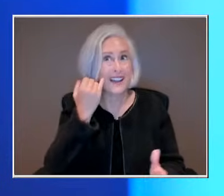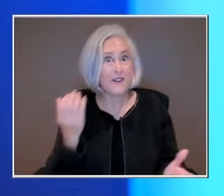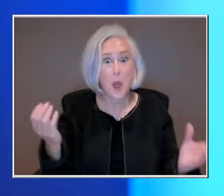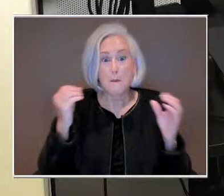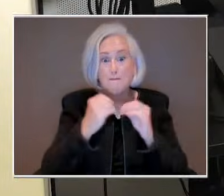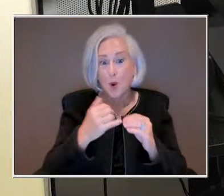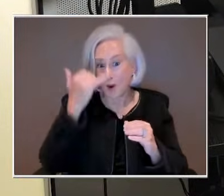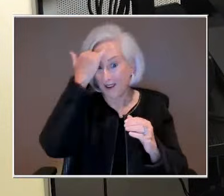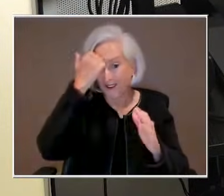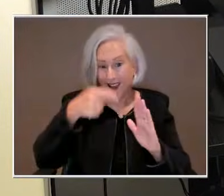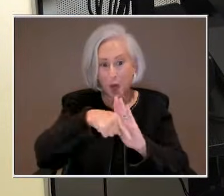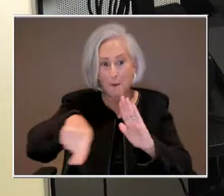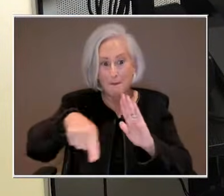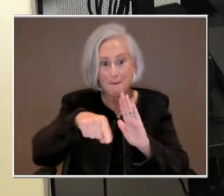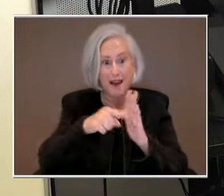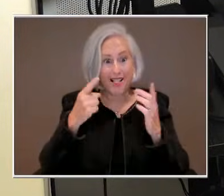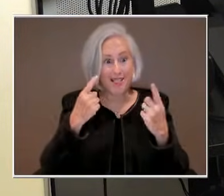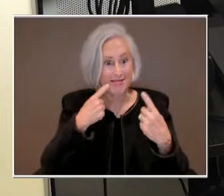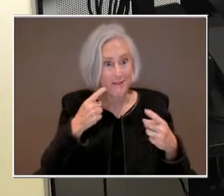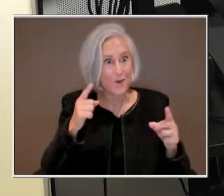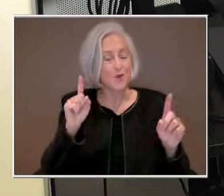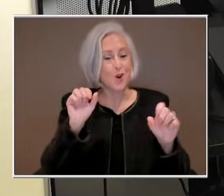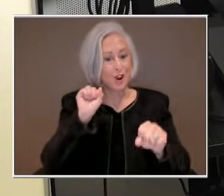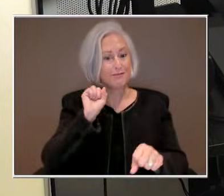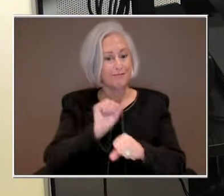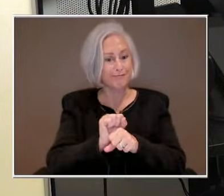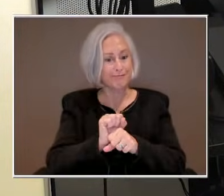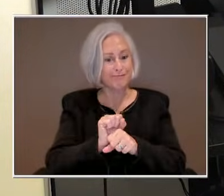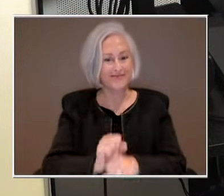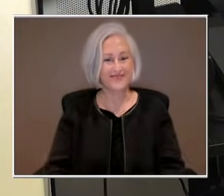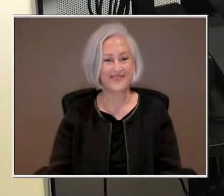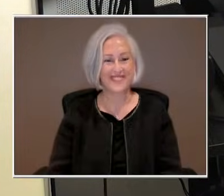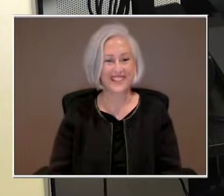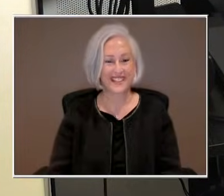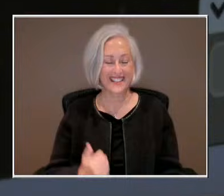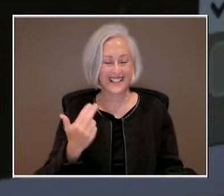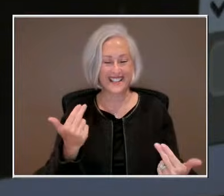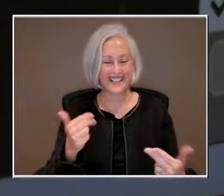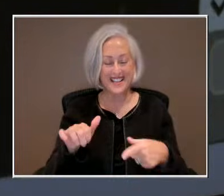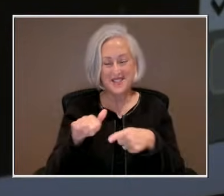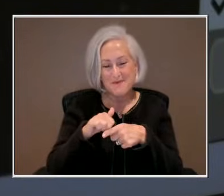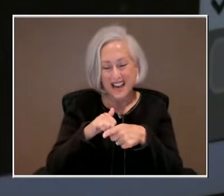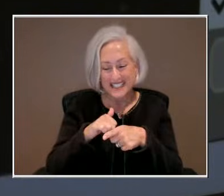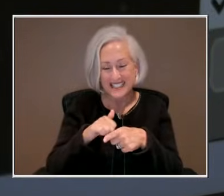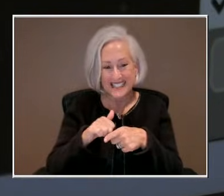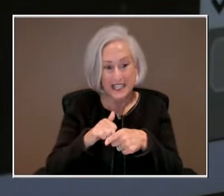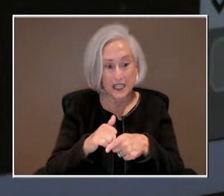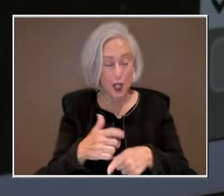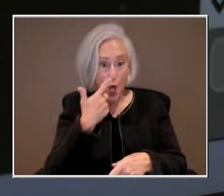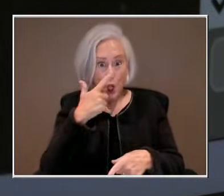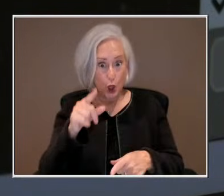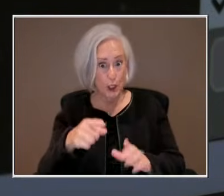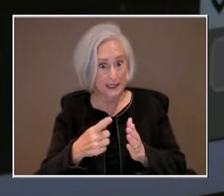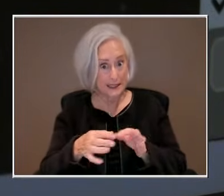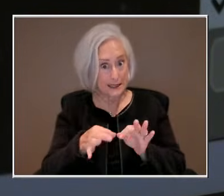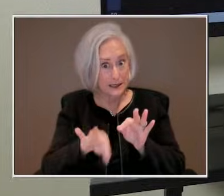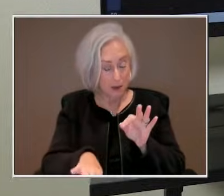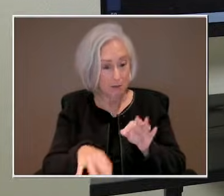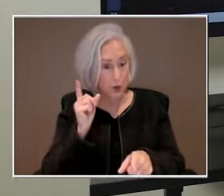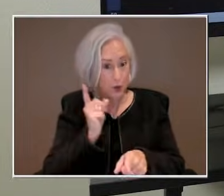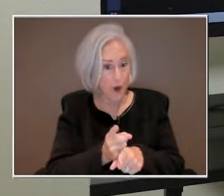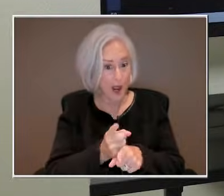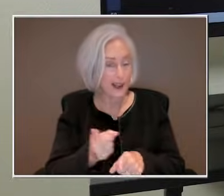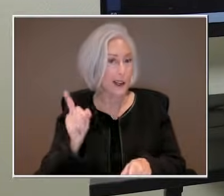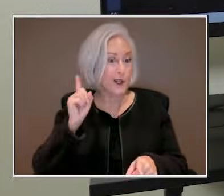work. I am really bad. That's okay. That's why you're practicing. It looks simple enough. A cowbell sounds in